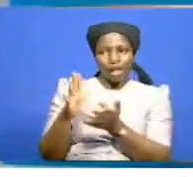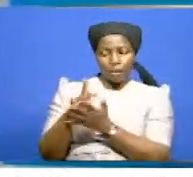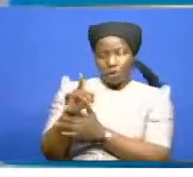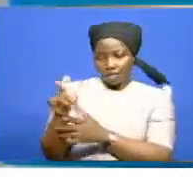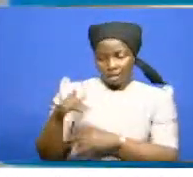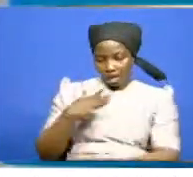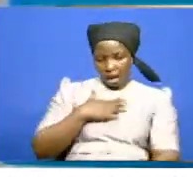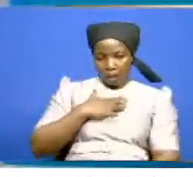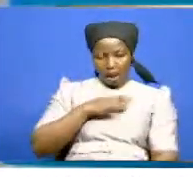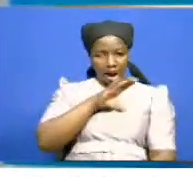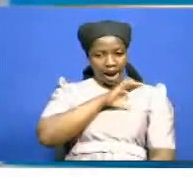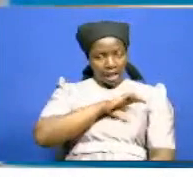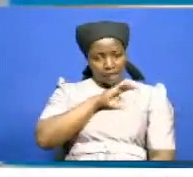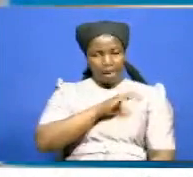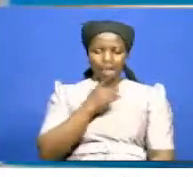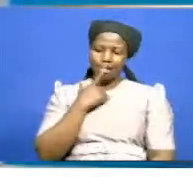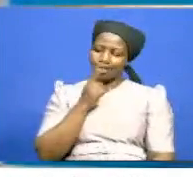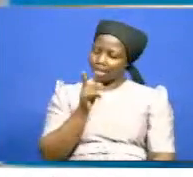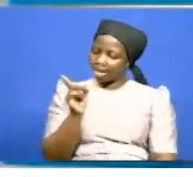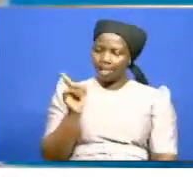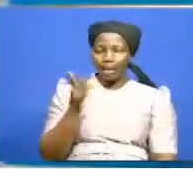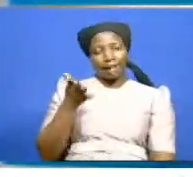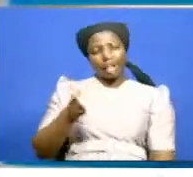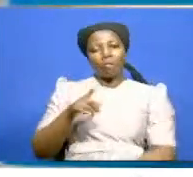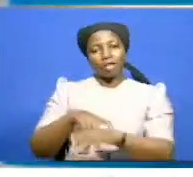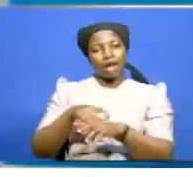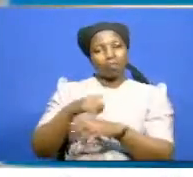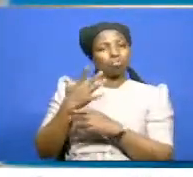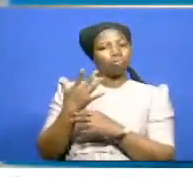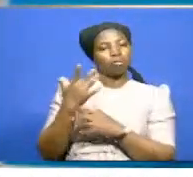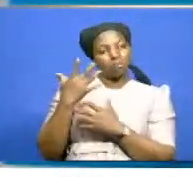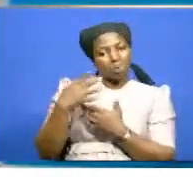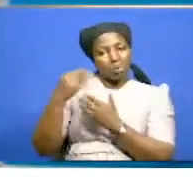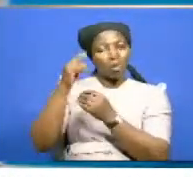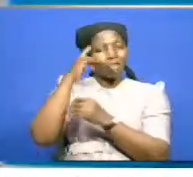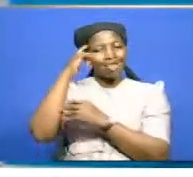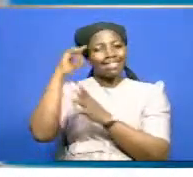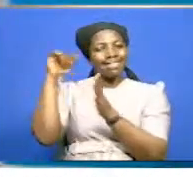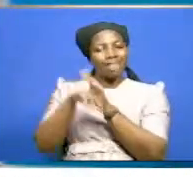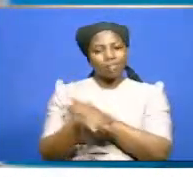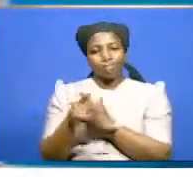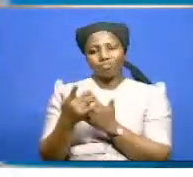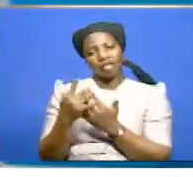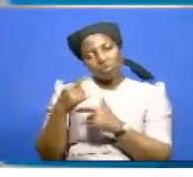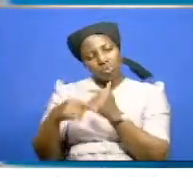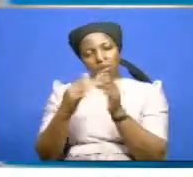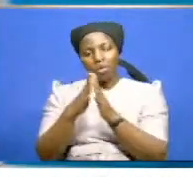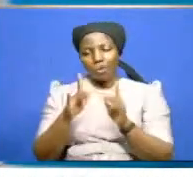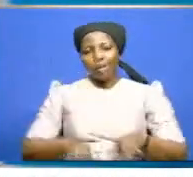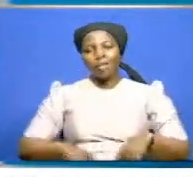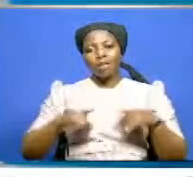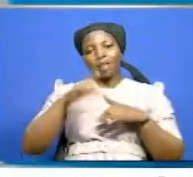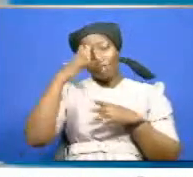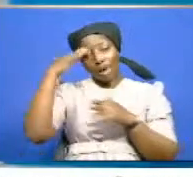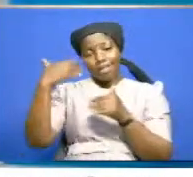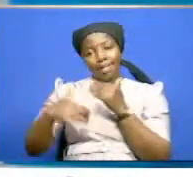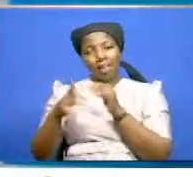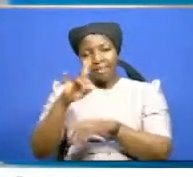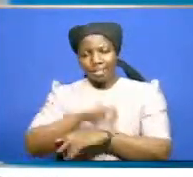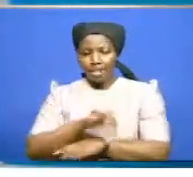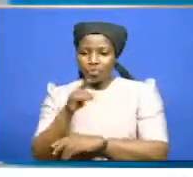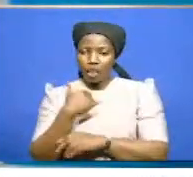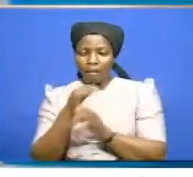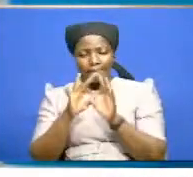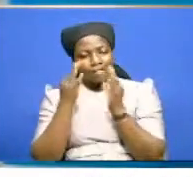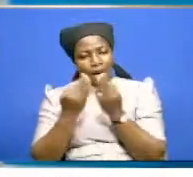and we told them now it's a high time to think outside the box and survive. Mm-hmm. Because by the end of the day, you have a family to feed, you have a